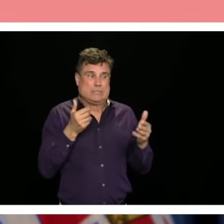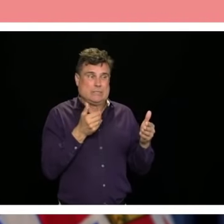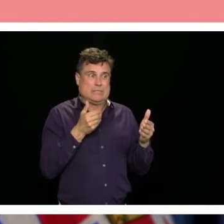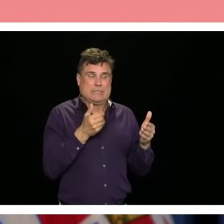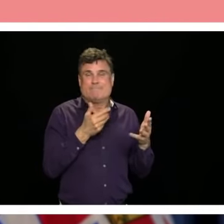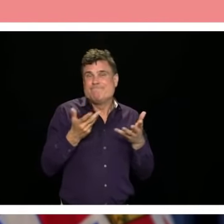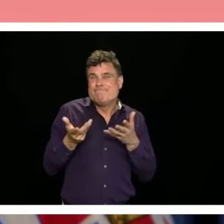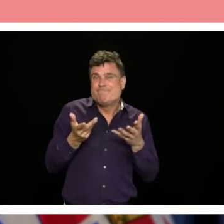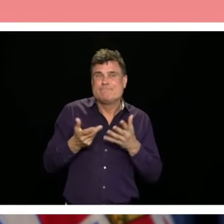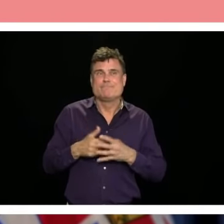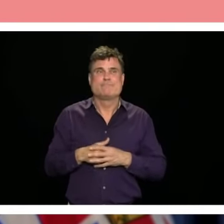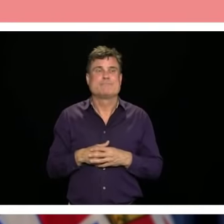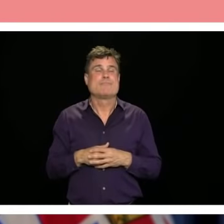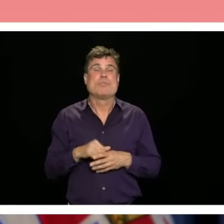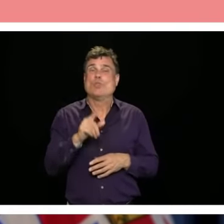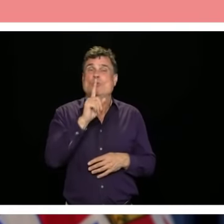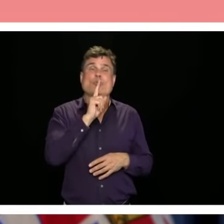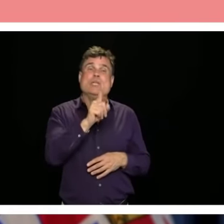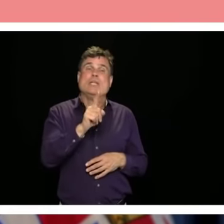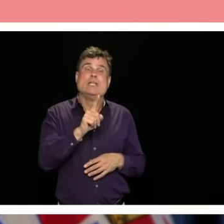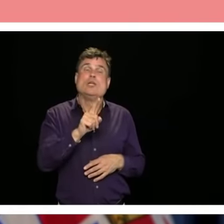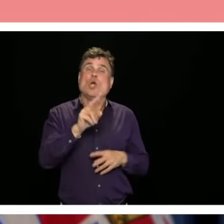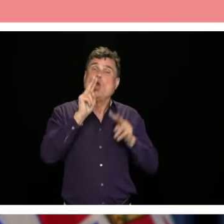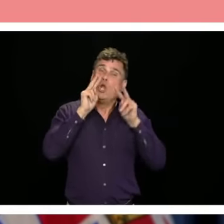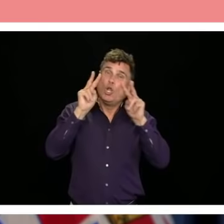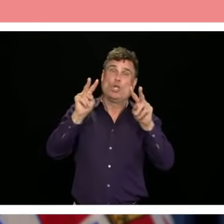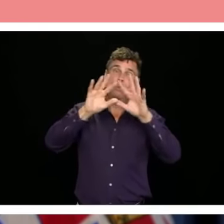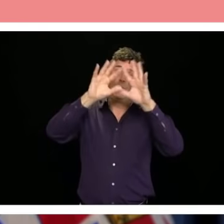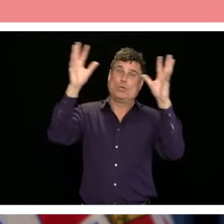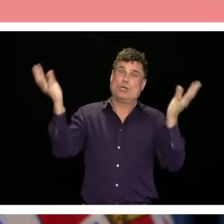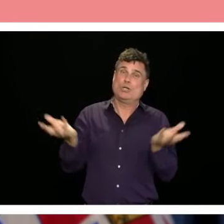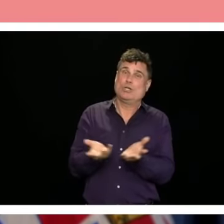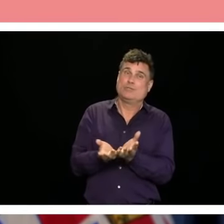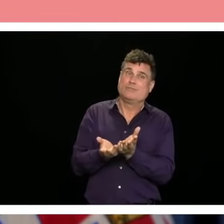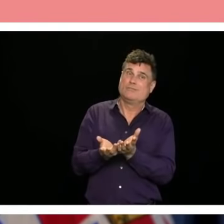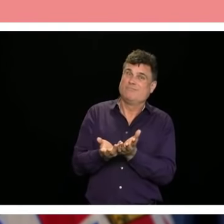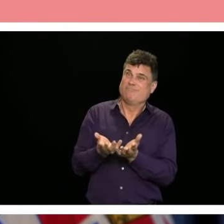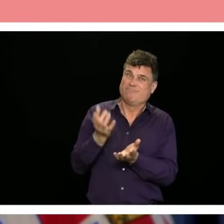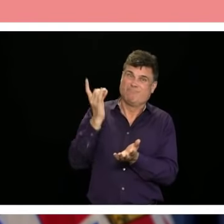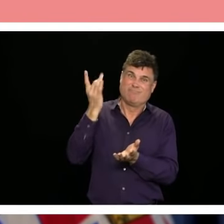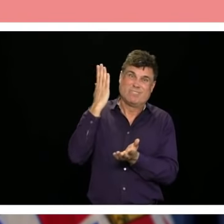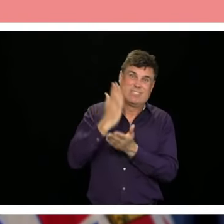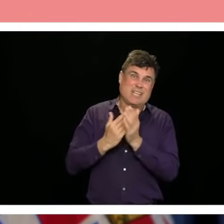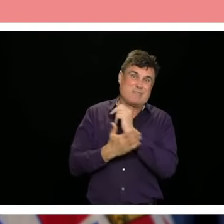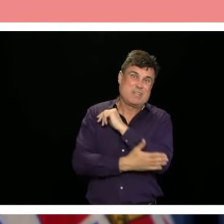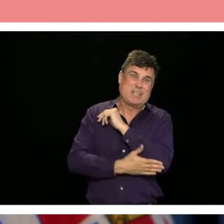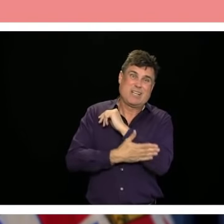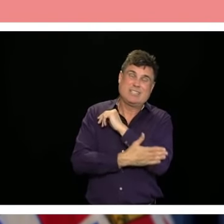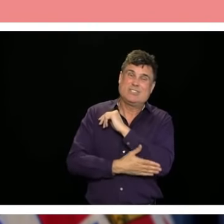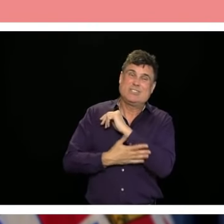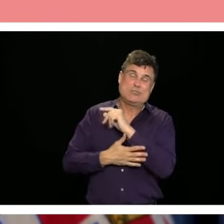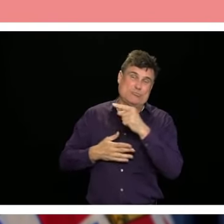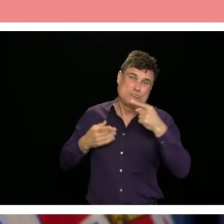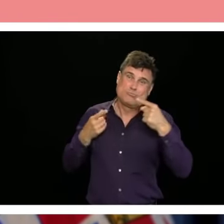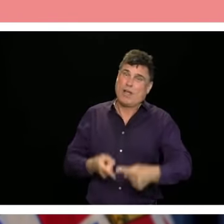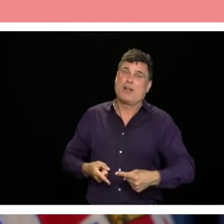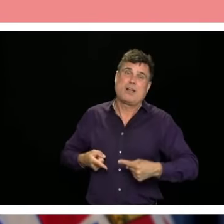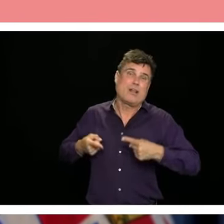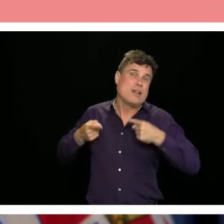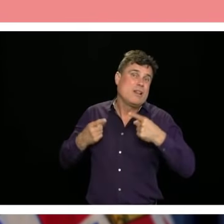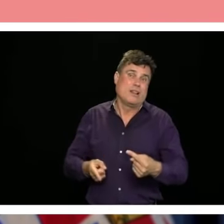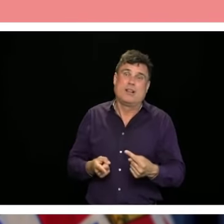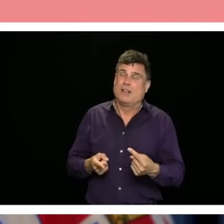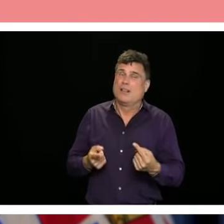doing okay right now, and the data shows that, and it's because of the work that we've been doing collectively. But we are